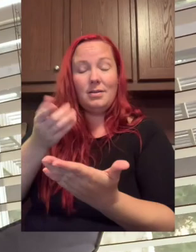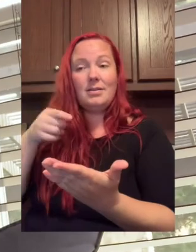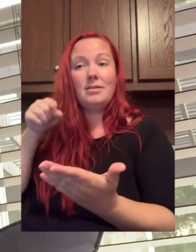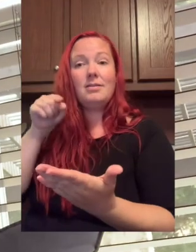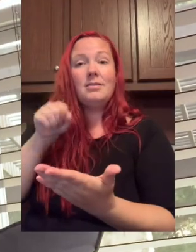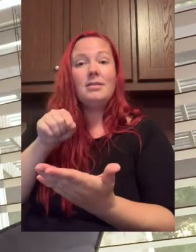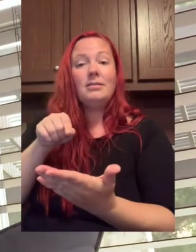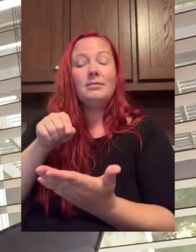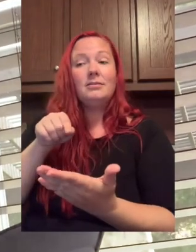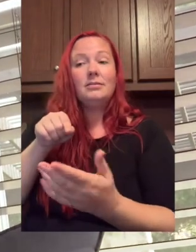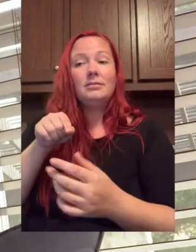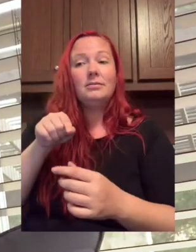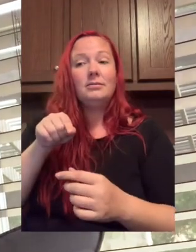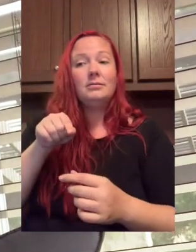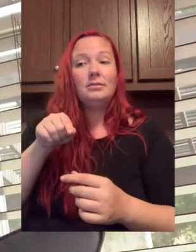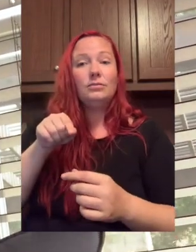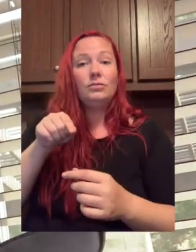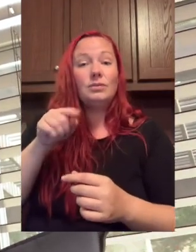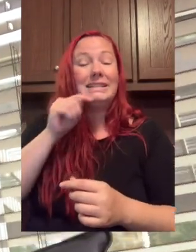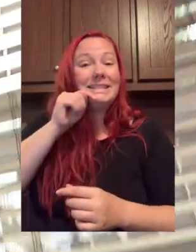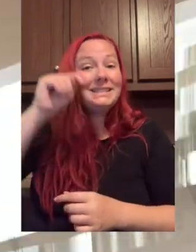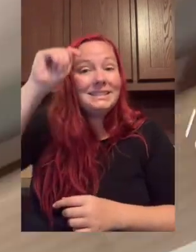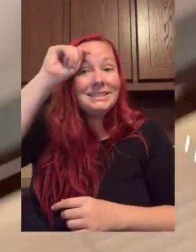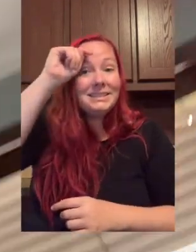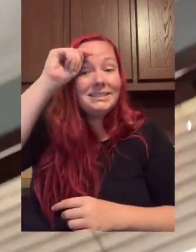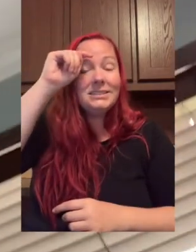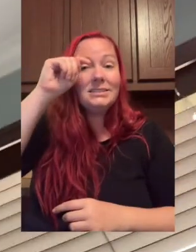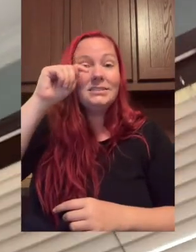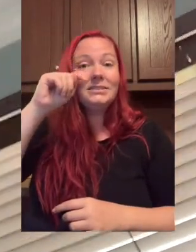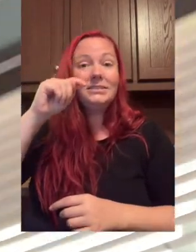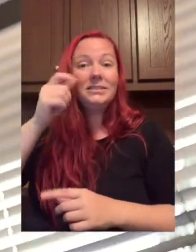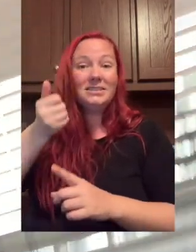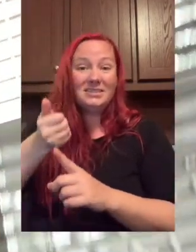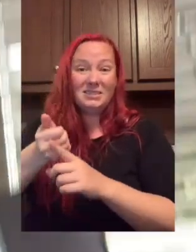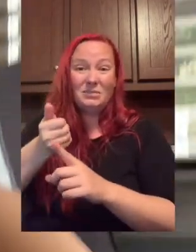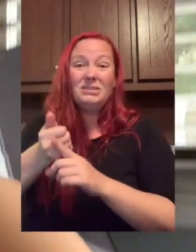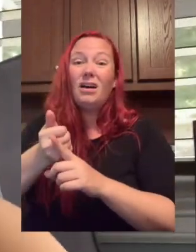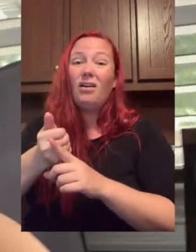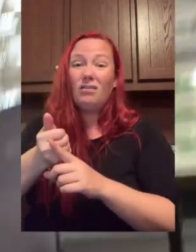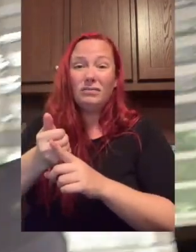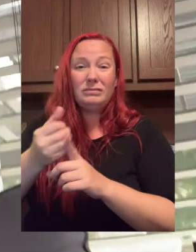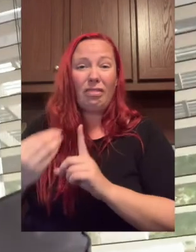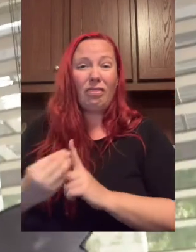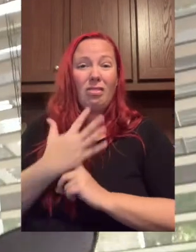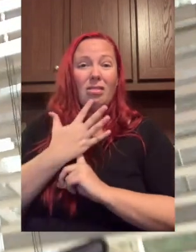the speaker said that they were finding,